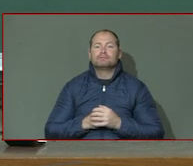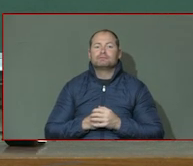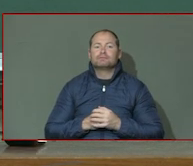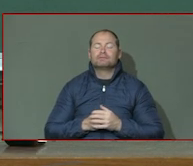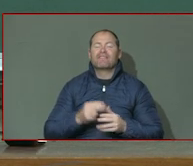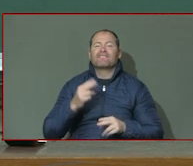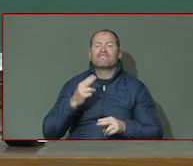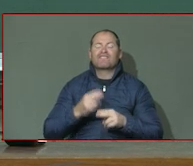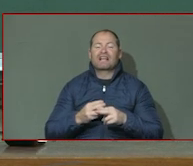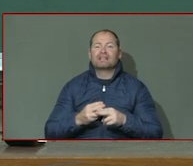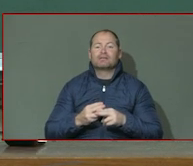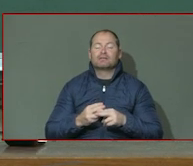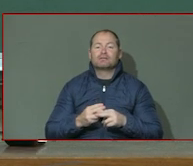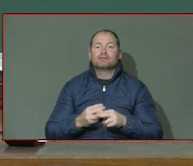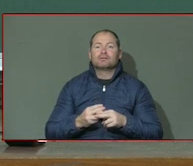That